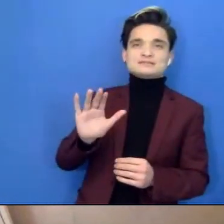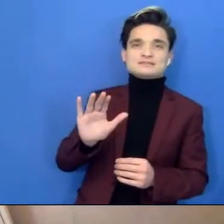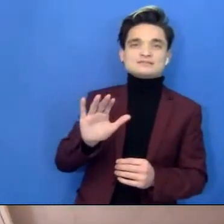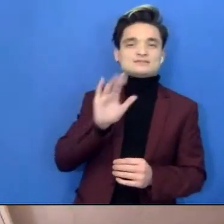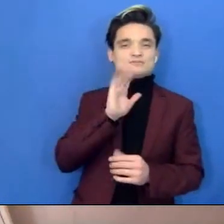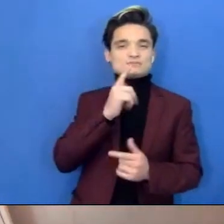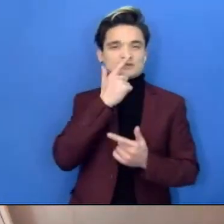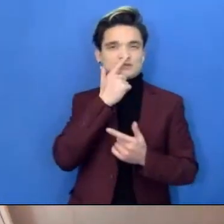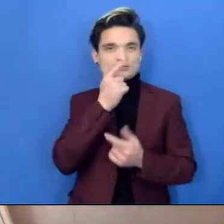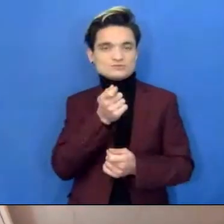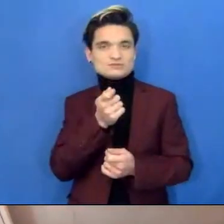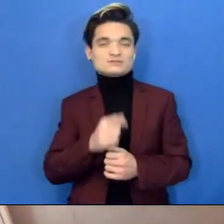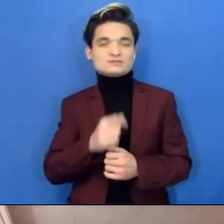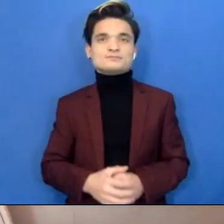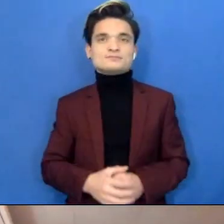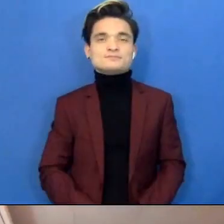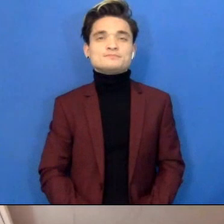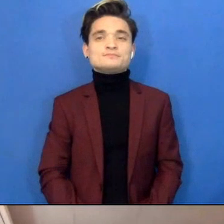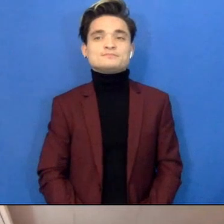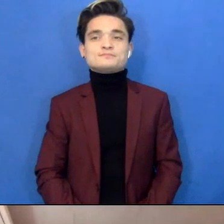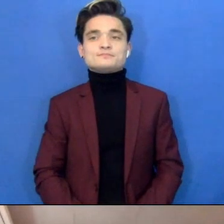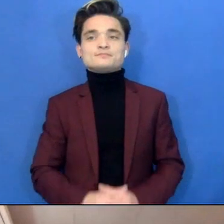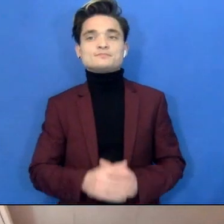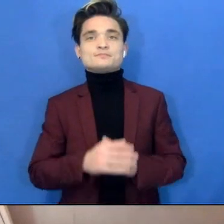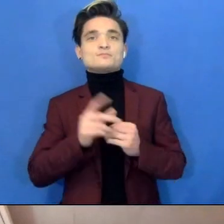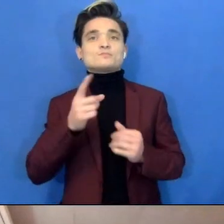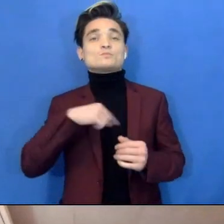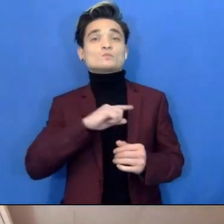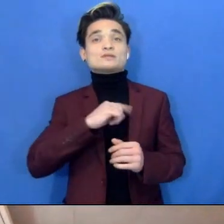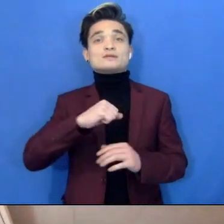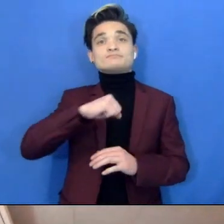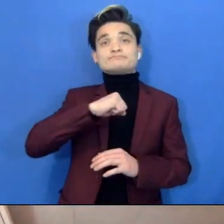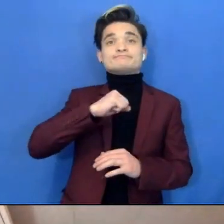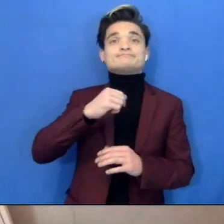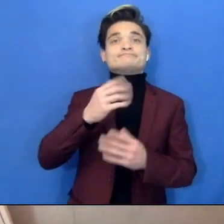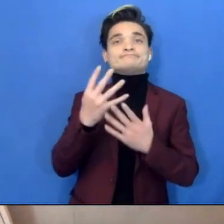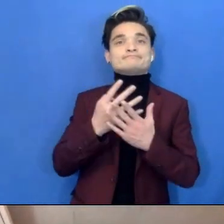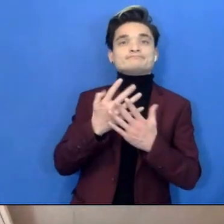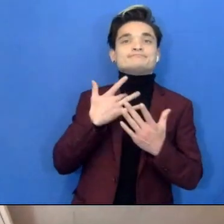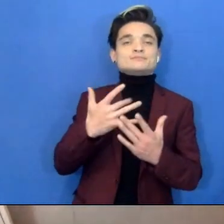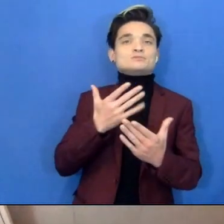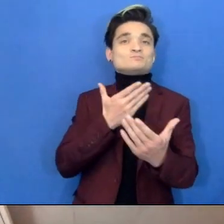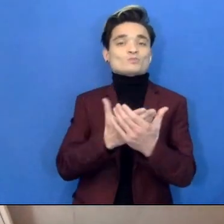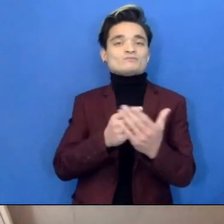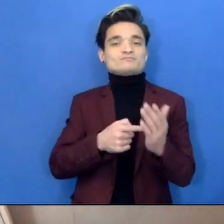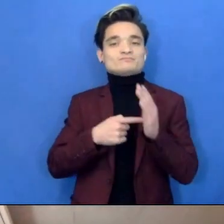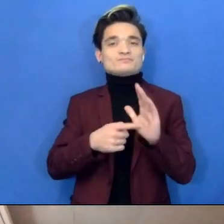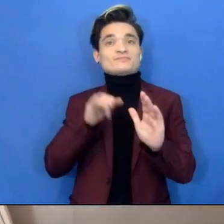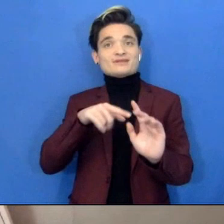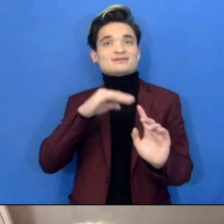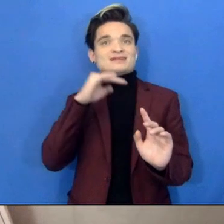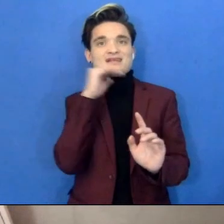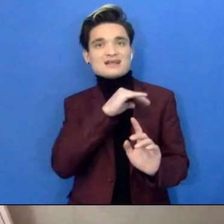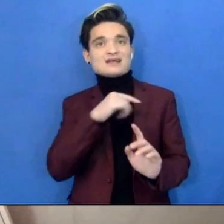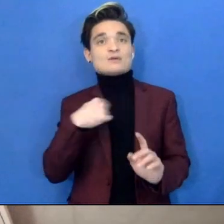markers signal lies and untruthfulness and evasiveness. If we tell a lie, we try to avoid them because we want our lie